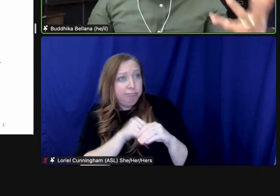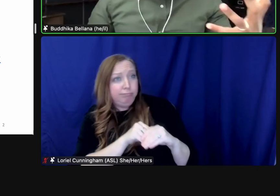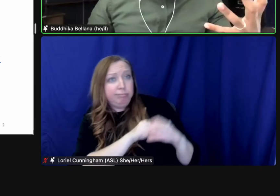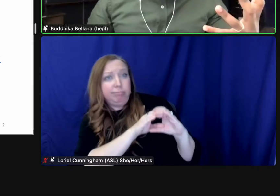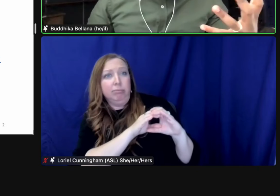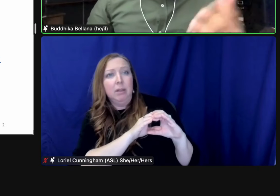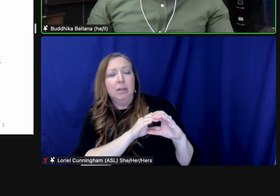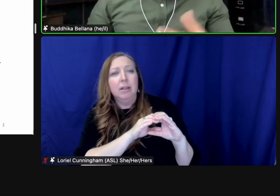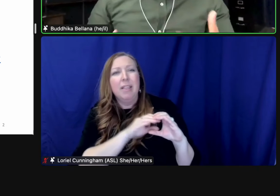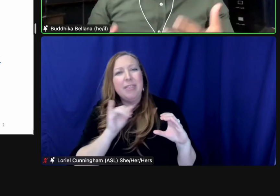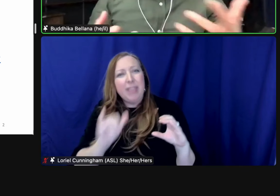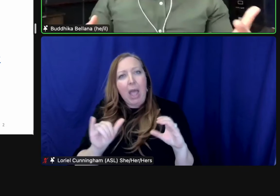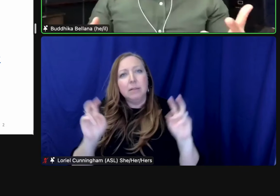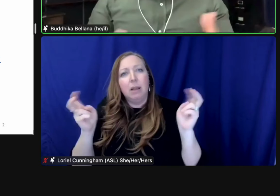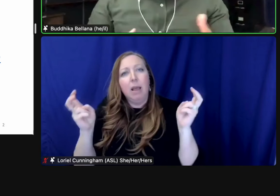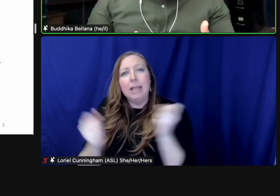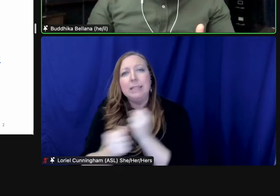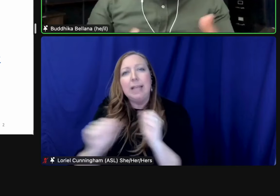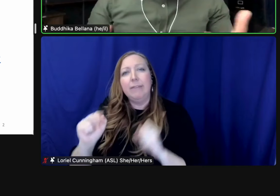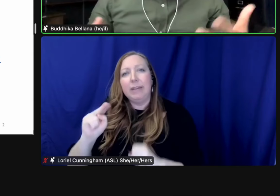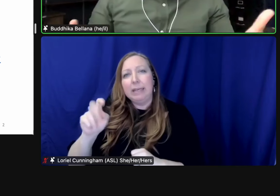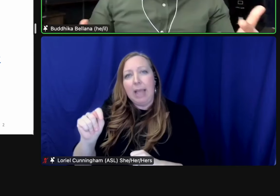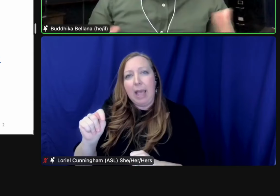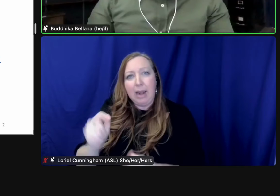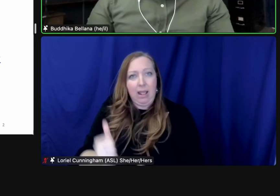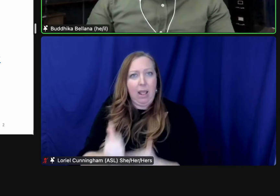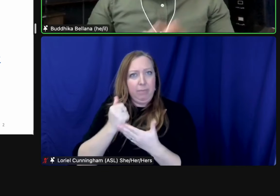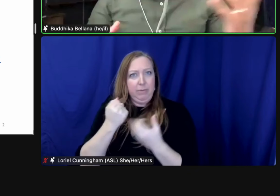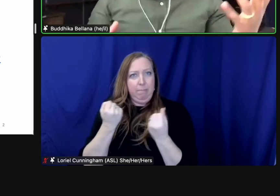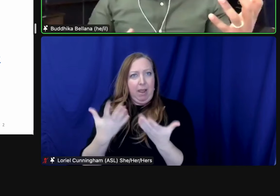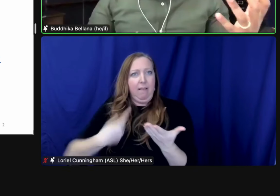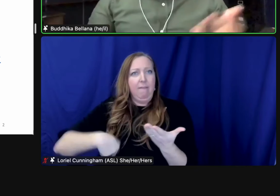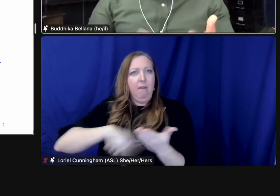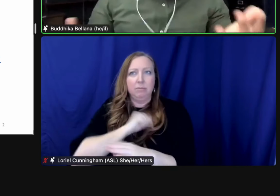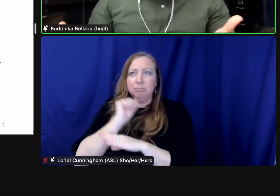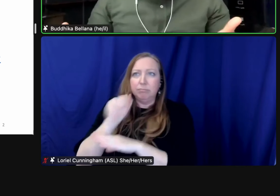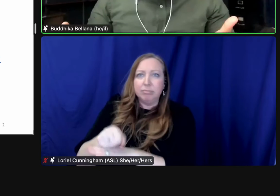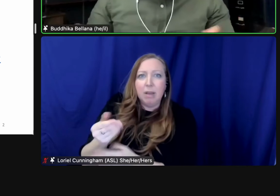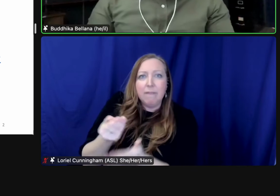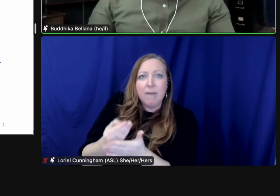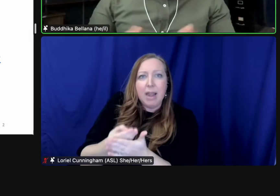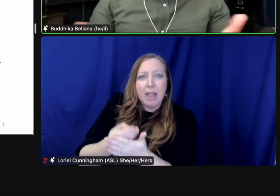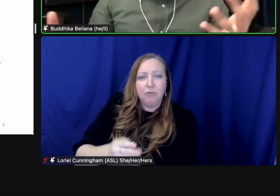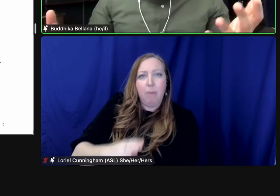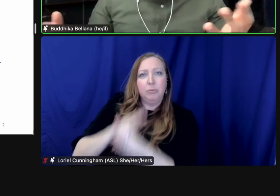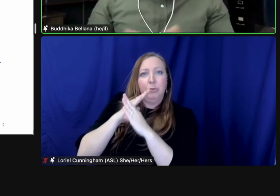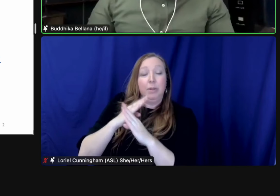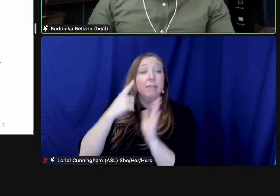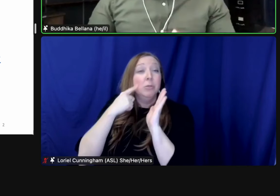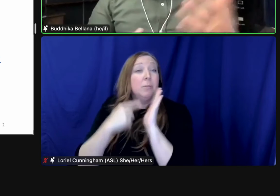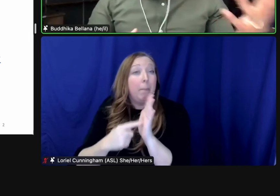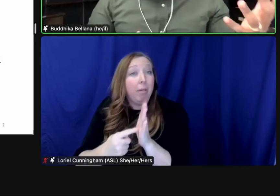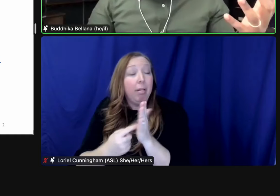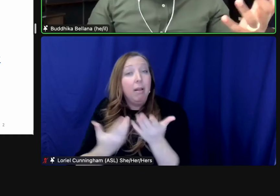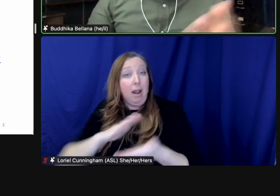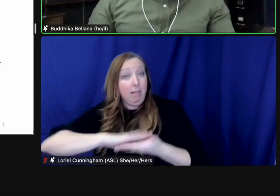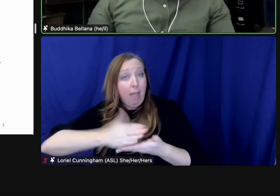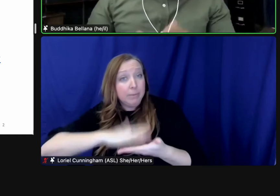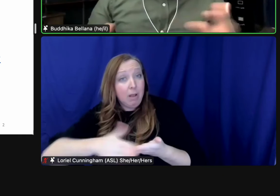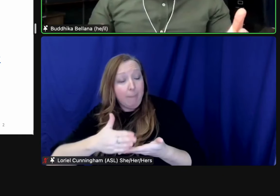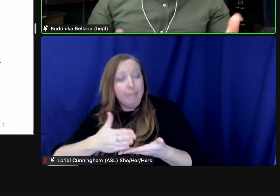like a safety net that allows many of us to overcome financial obstacles, like having to buy a new laptop because it just died, or having to